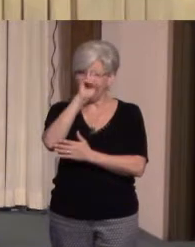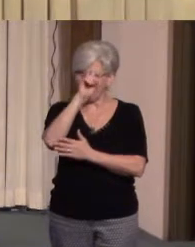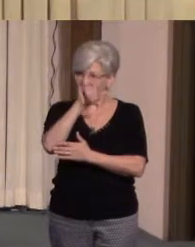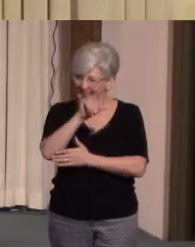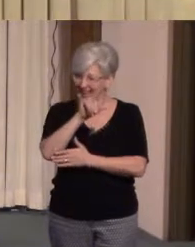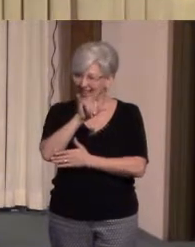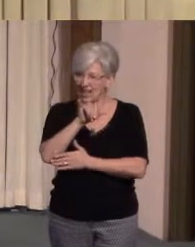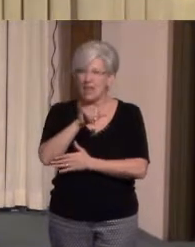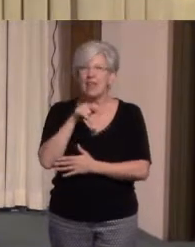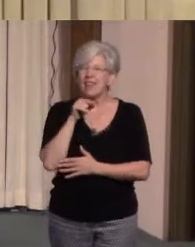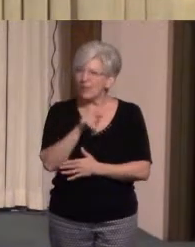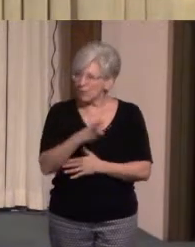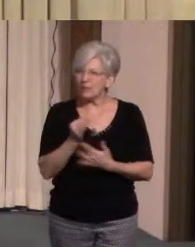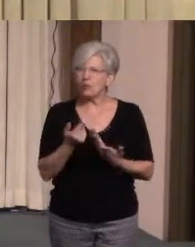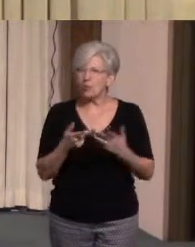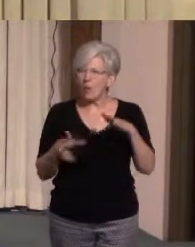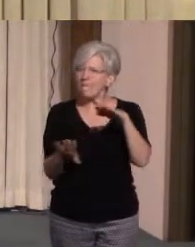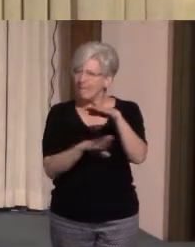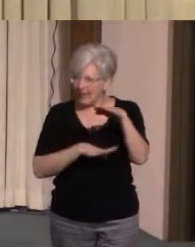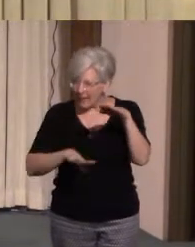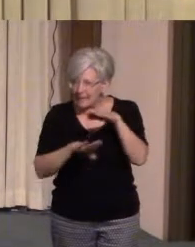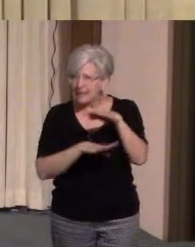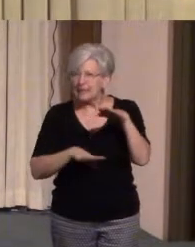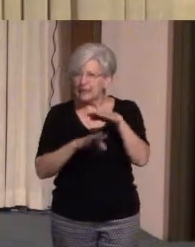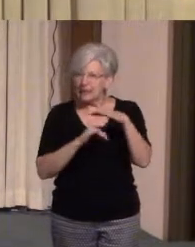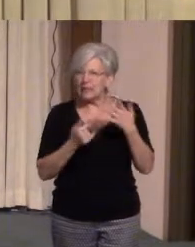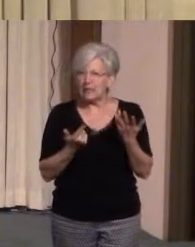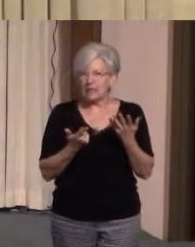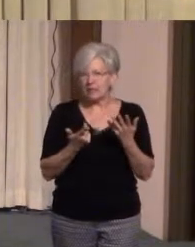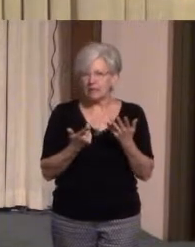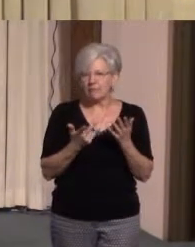Unity back around like 1904, 1906.